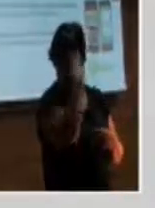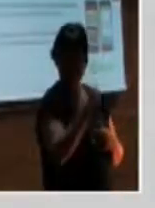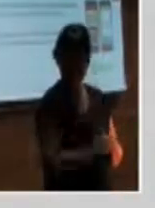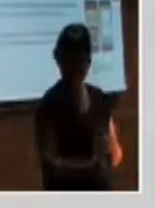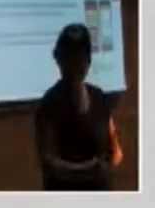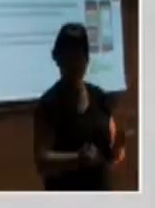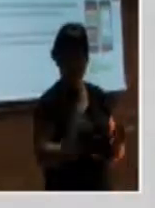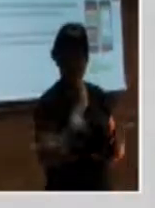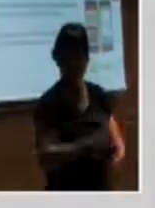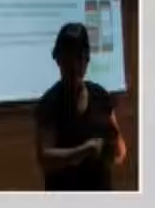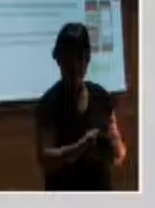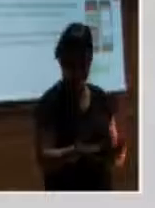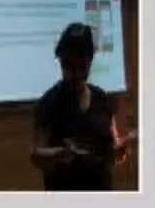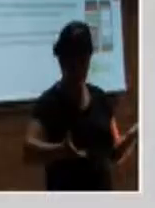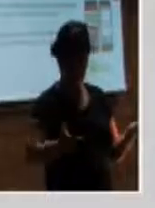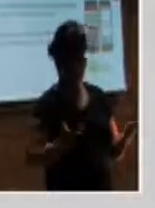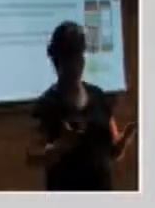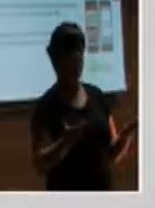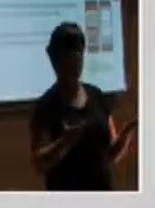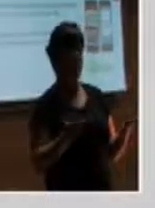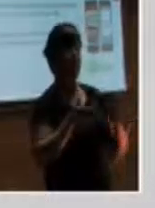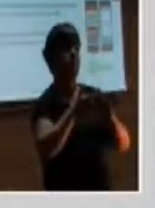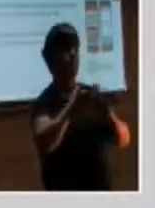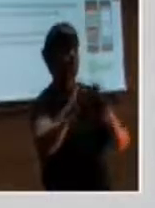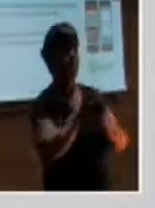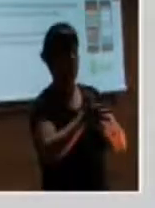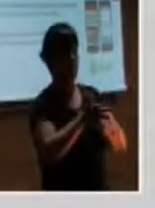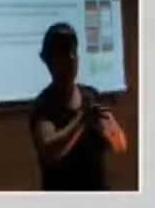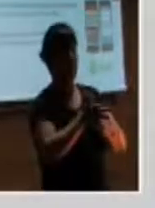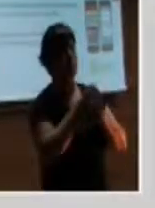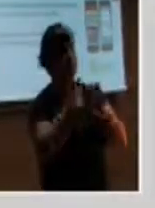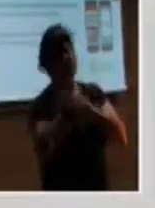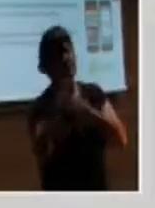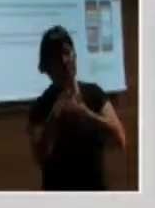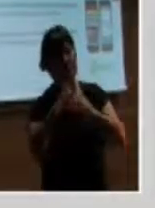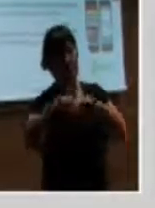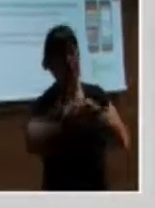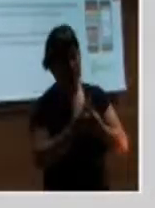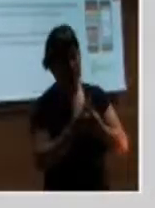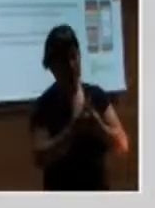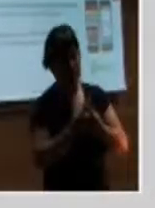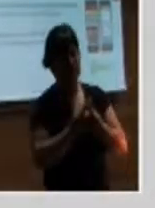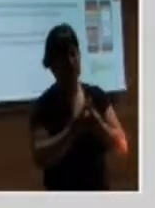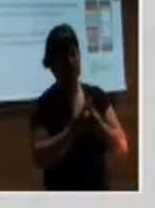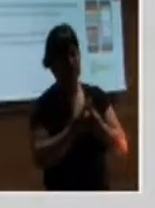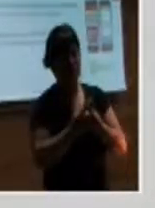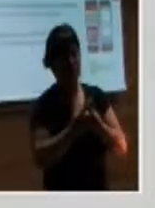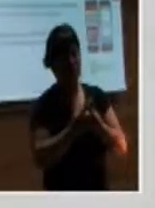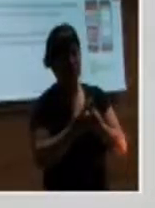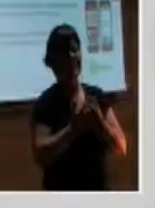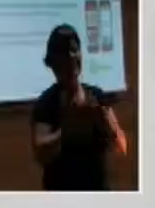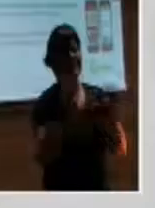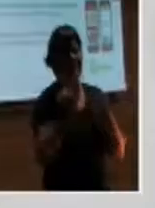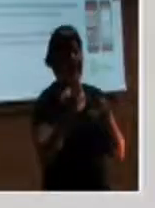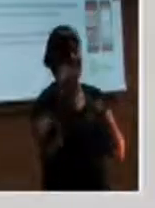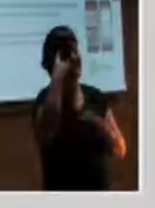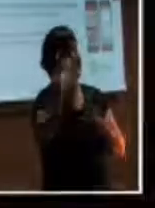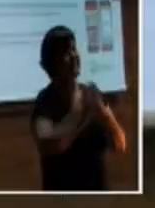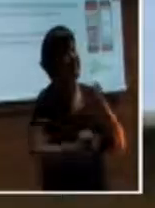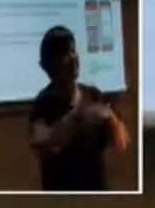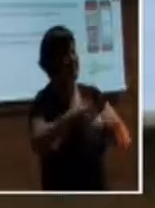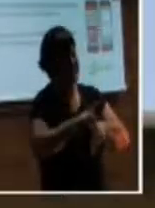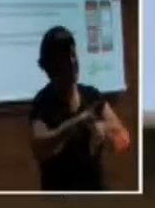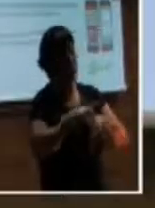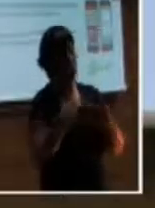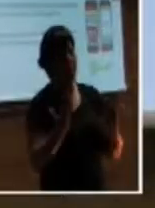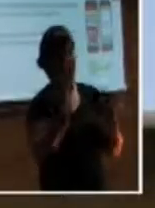is about, but we want to give them tools to do something, to interact with the person, and to stay in the relationship for as